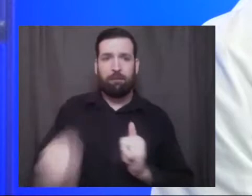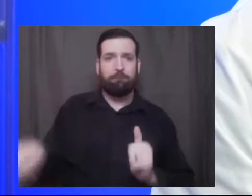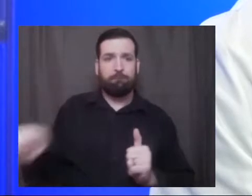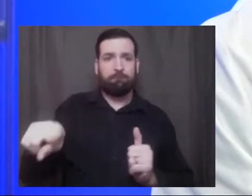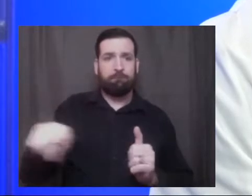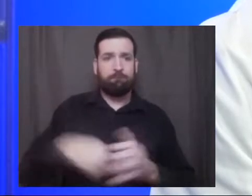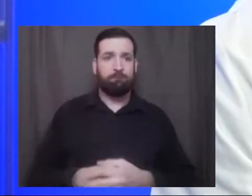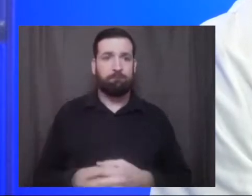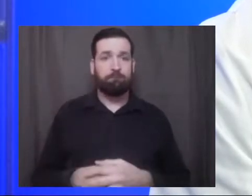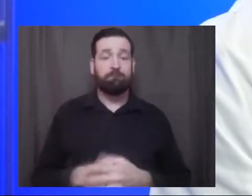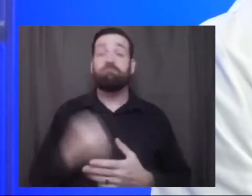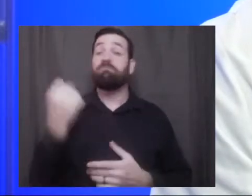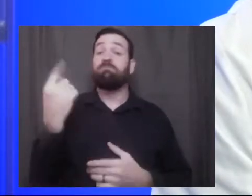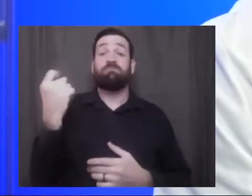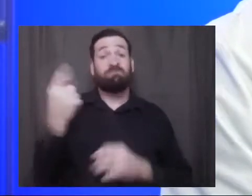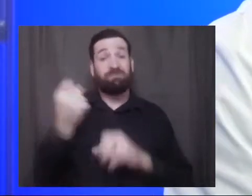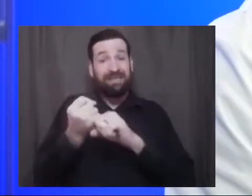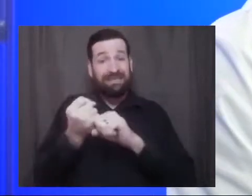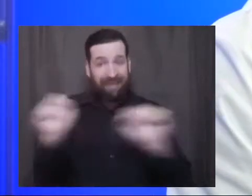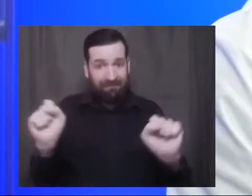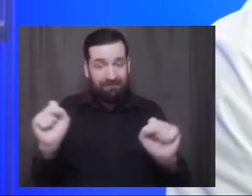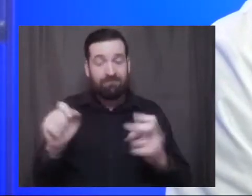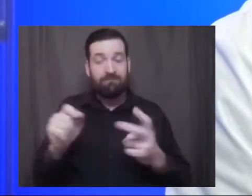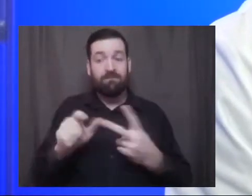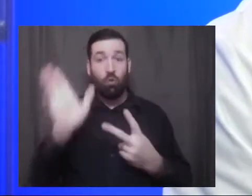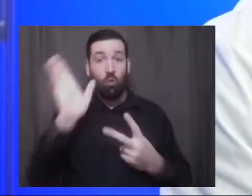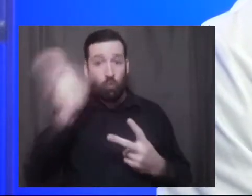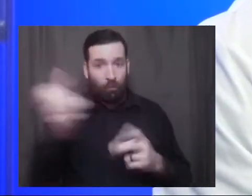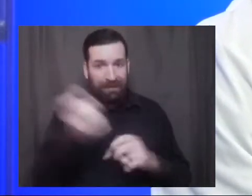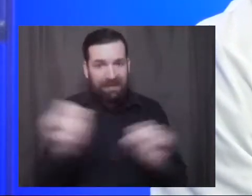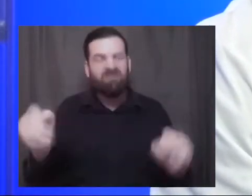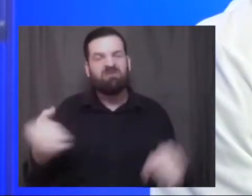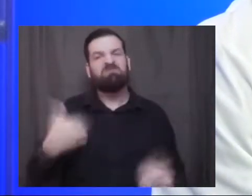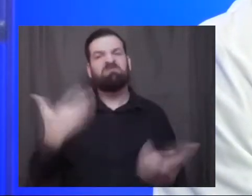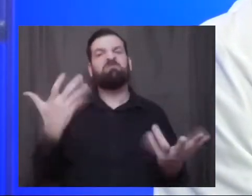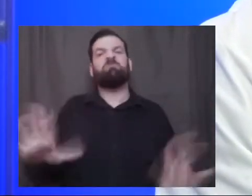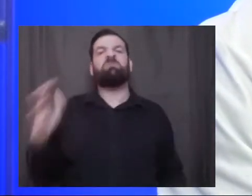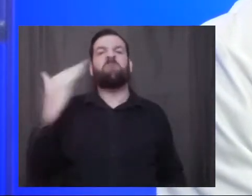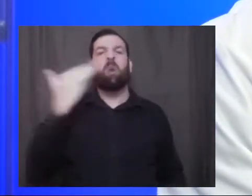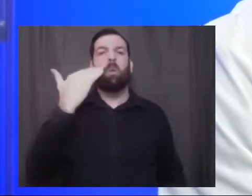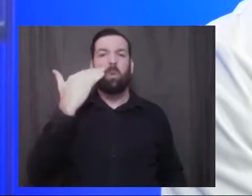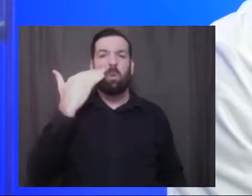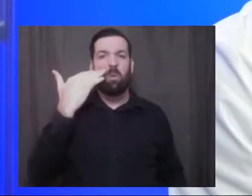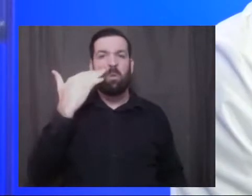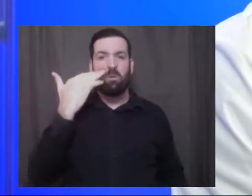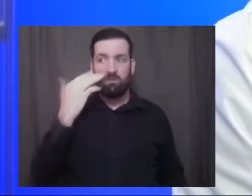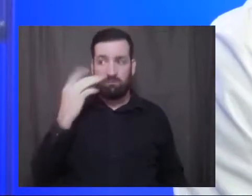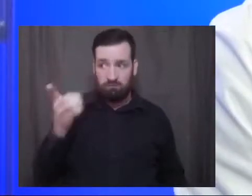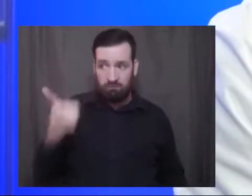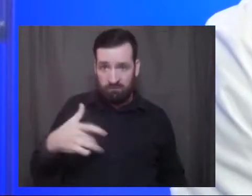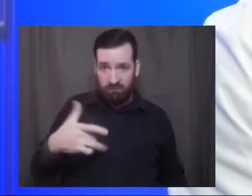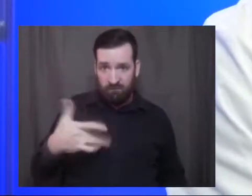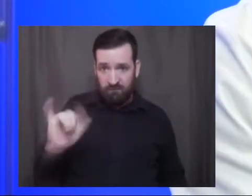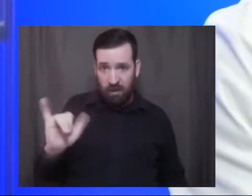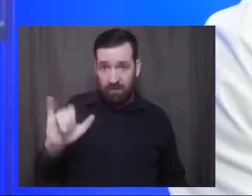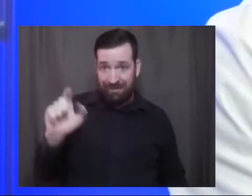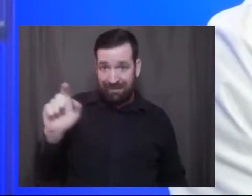It is safe. It will be safe. We know that. It's just a matter of do you feel like you need to get it?